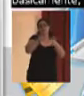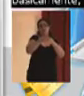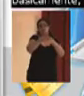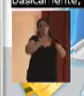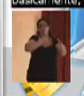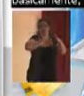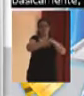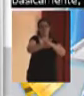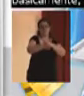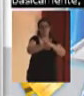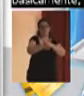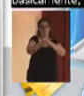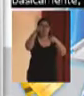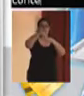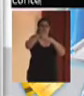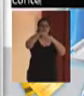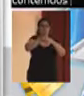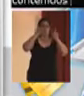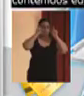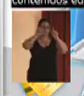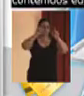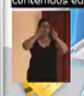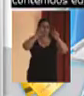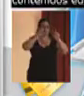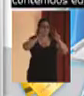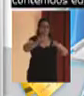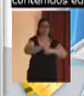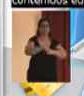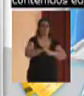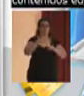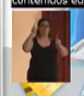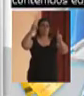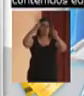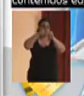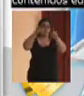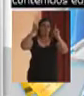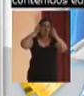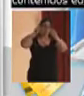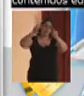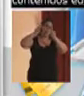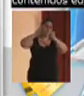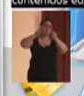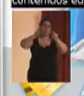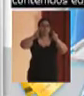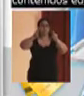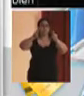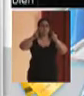basically the accessibility of the educational contents